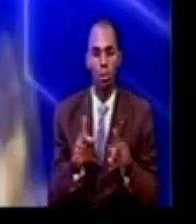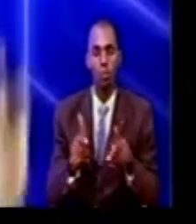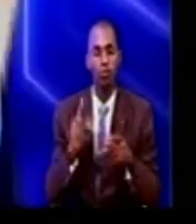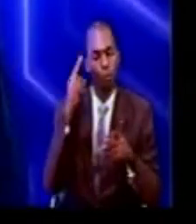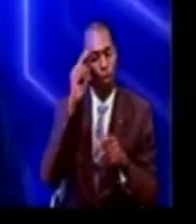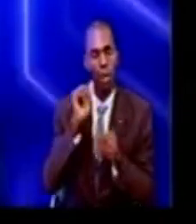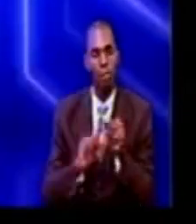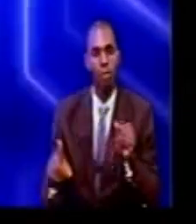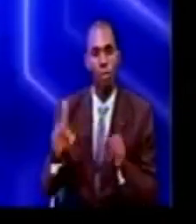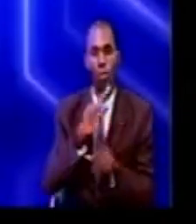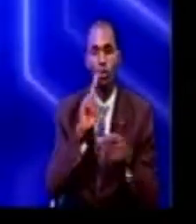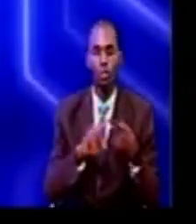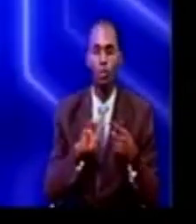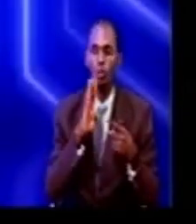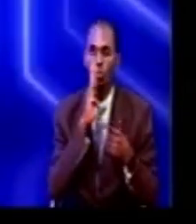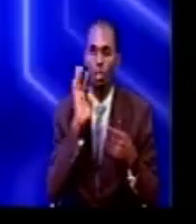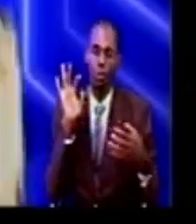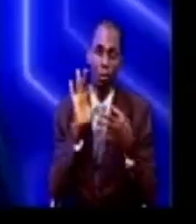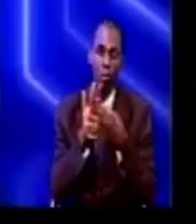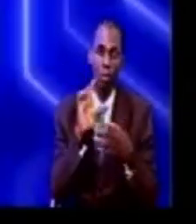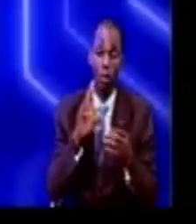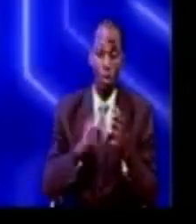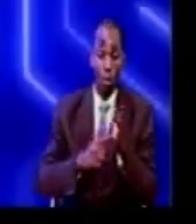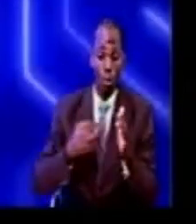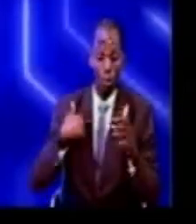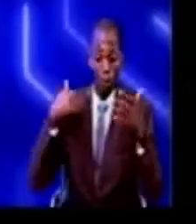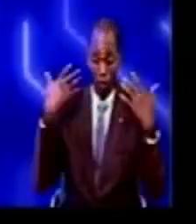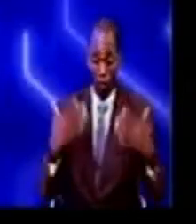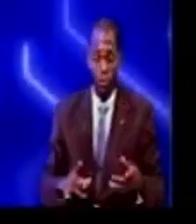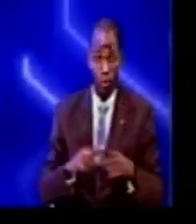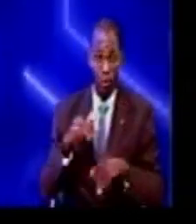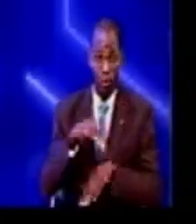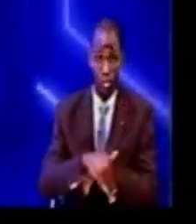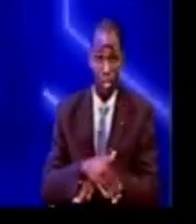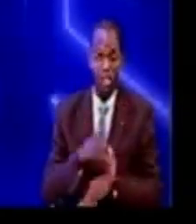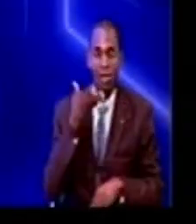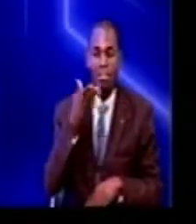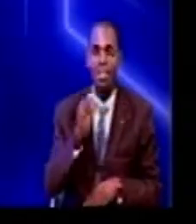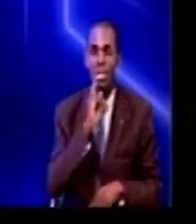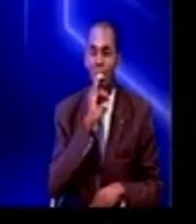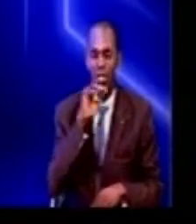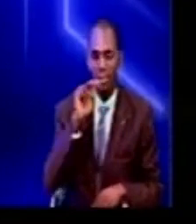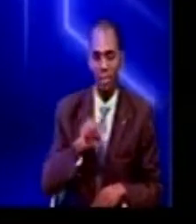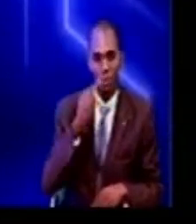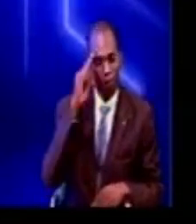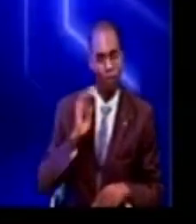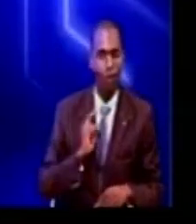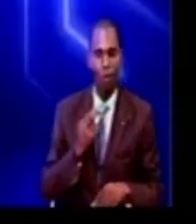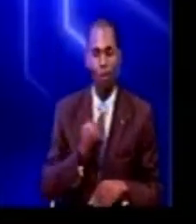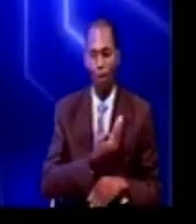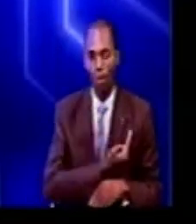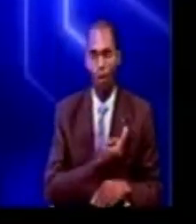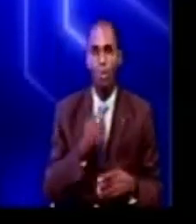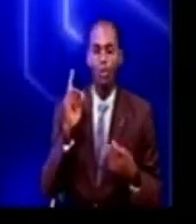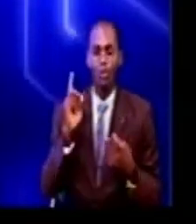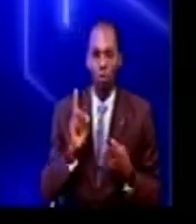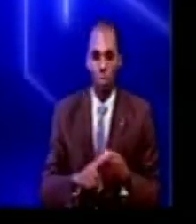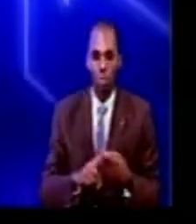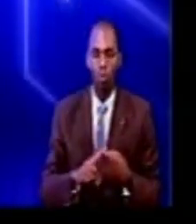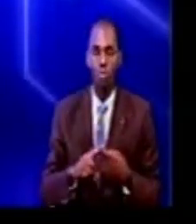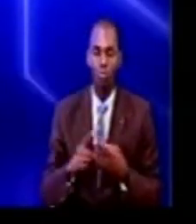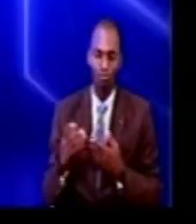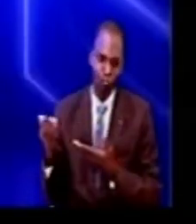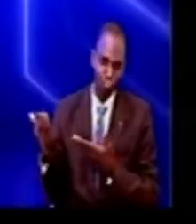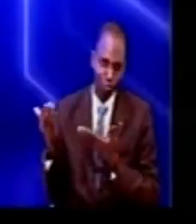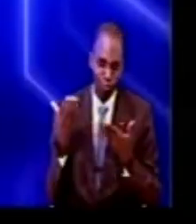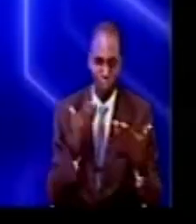another platform for everyone to get connected. Immediately we finish tonight, there is need